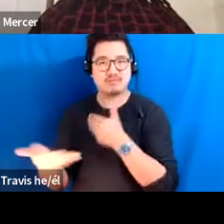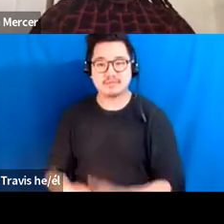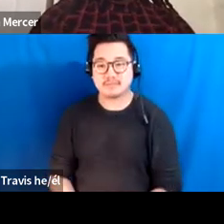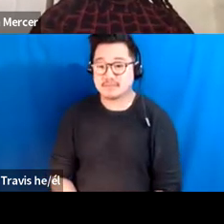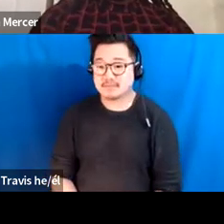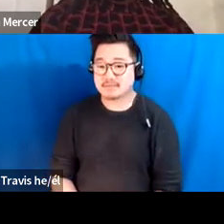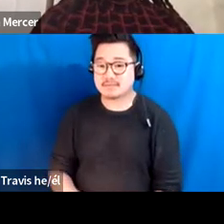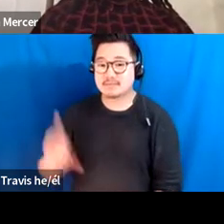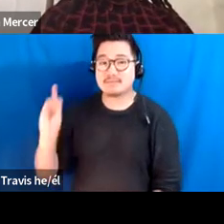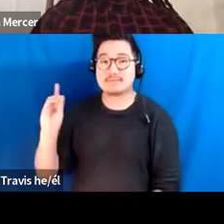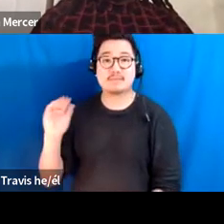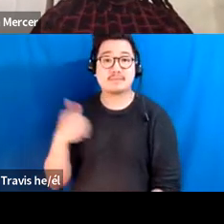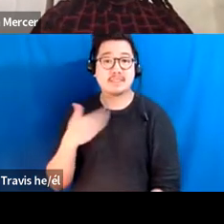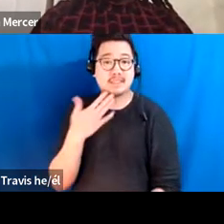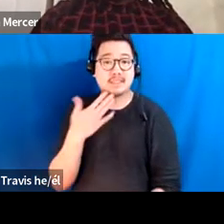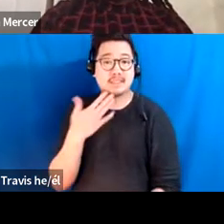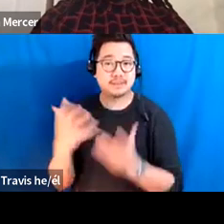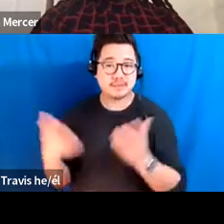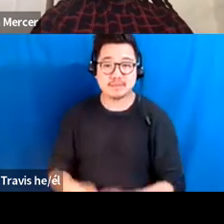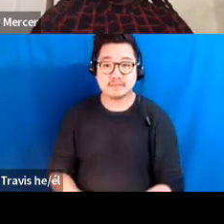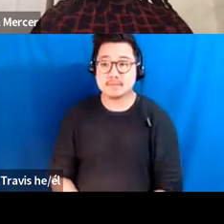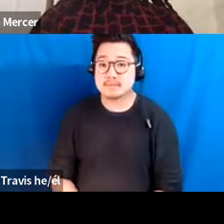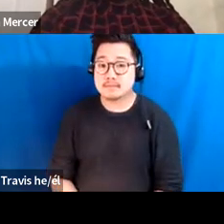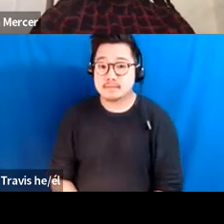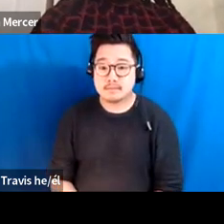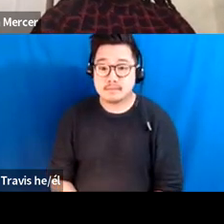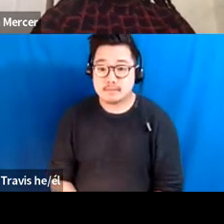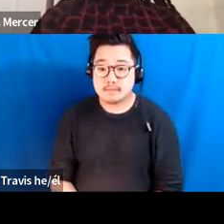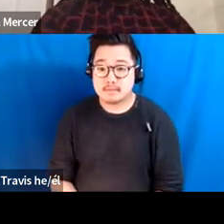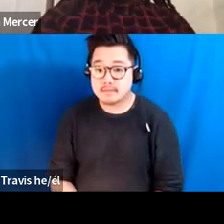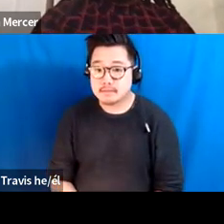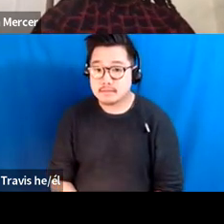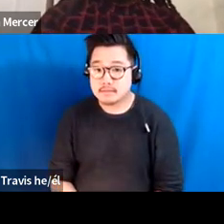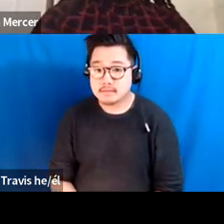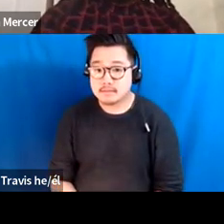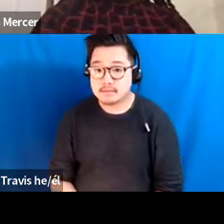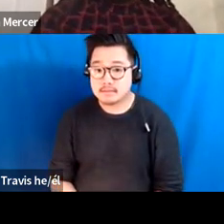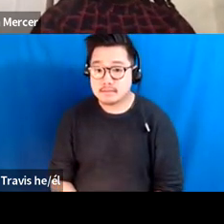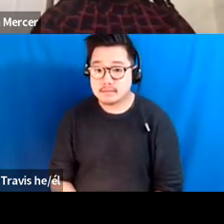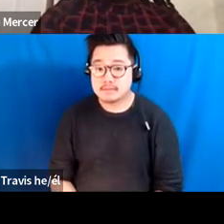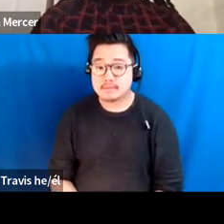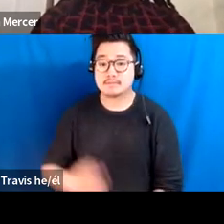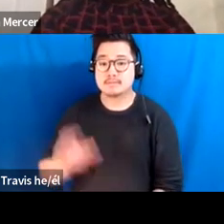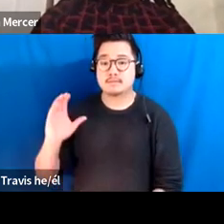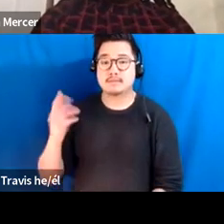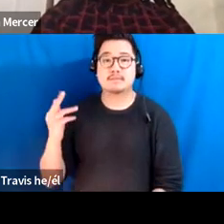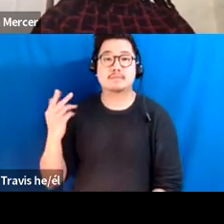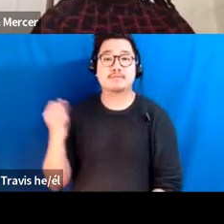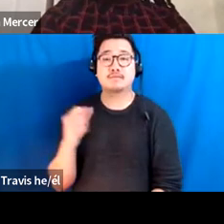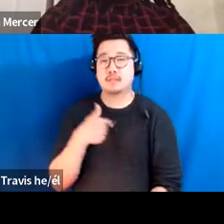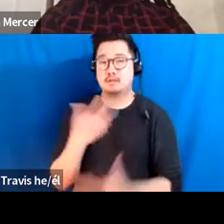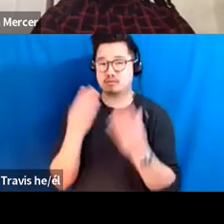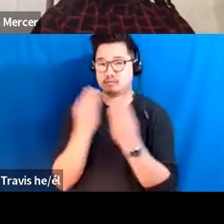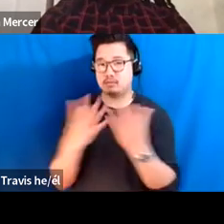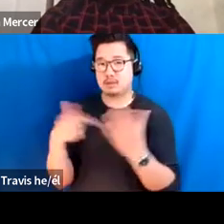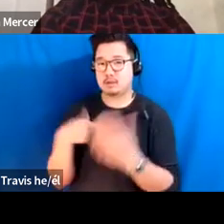thank you very much uh i could just quickly add um that i've had extensive conversations with members of kokec about